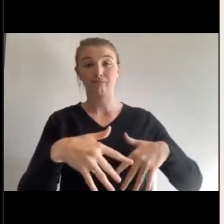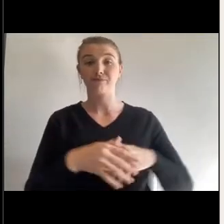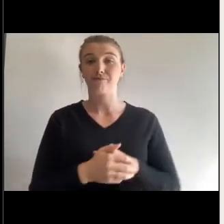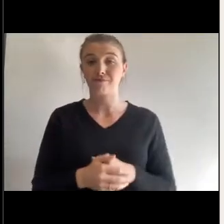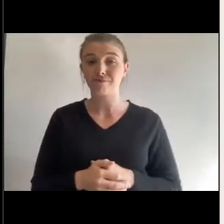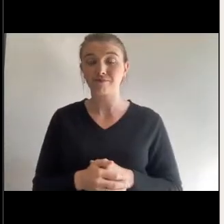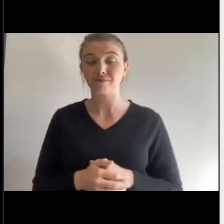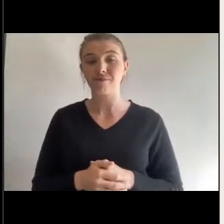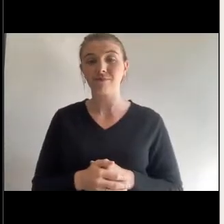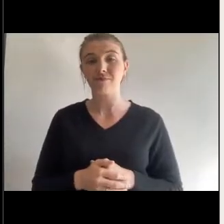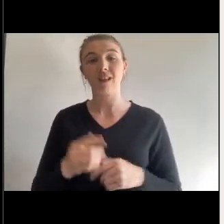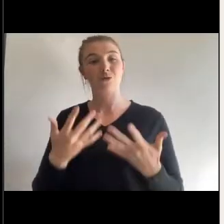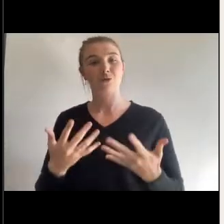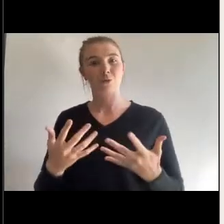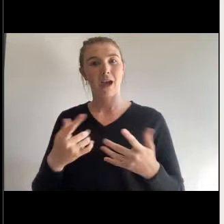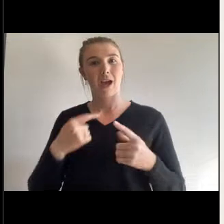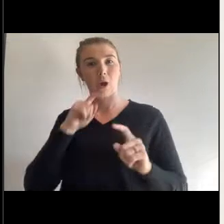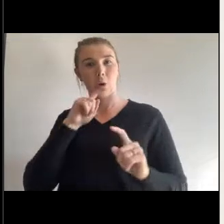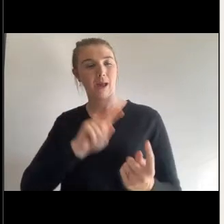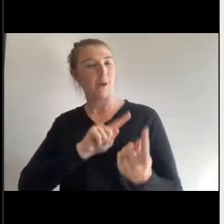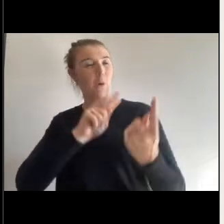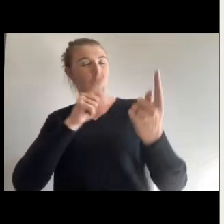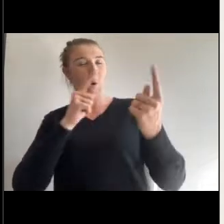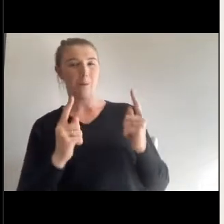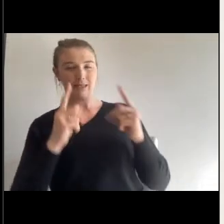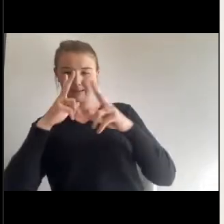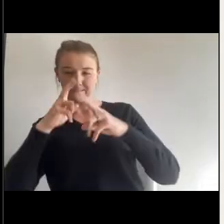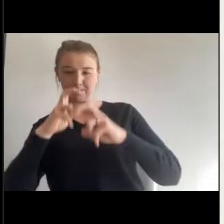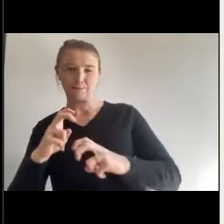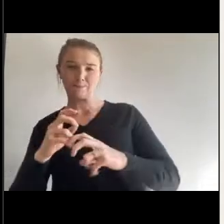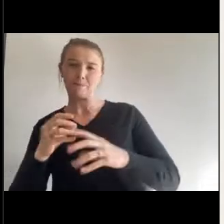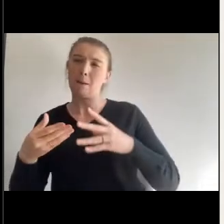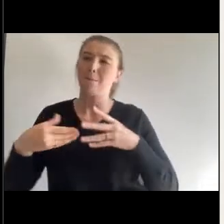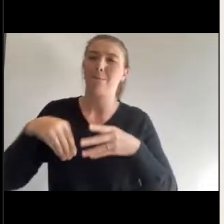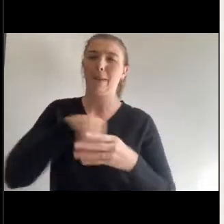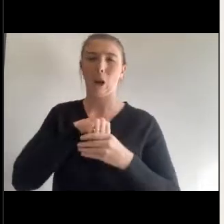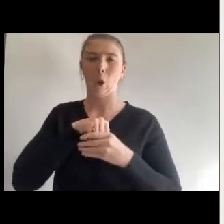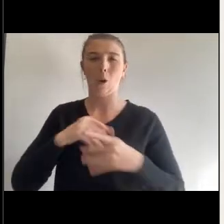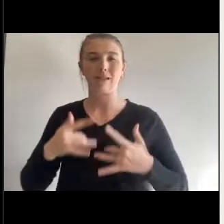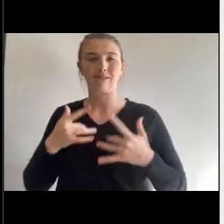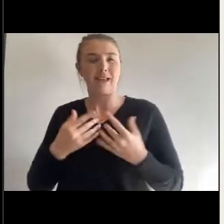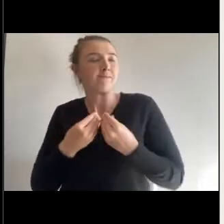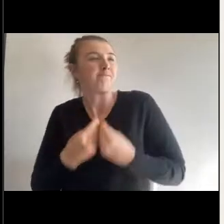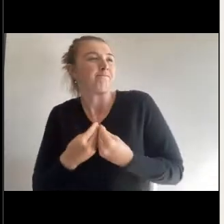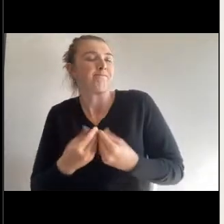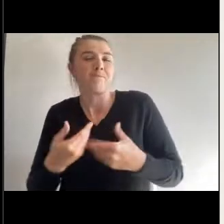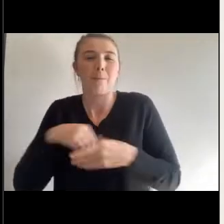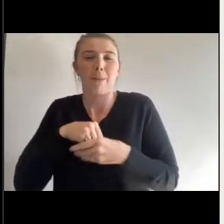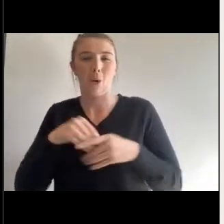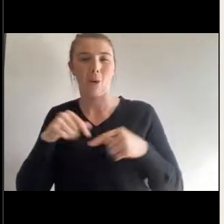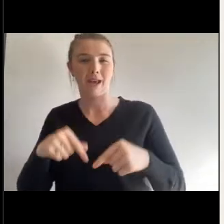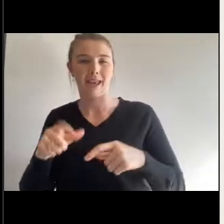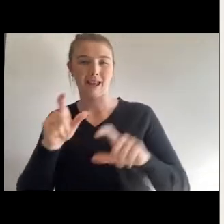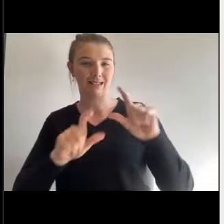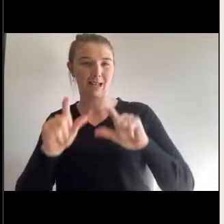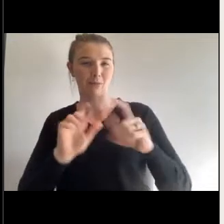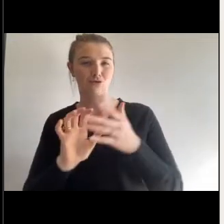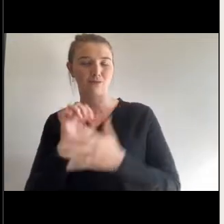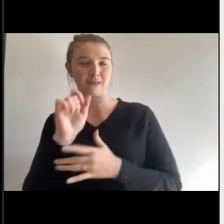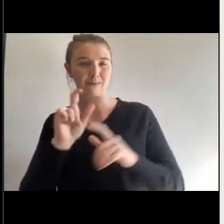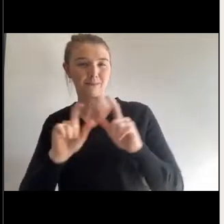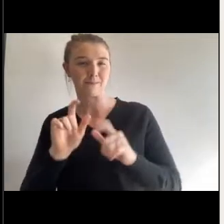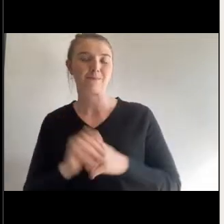counterpoint to that and belonging, and in particular, having a sense of belonging in the chemical sciences. We have three speakers coming up who are going to look at